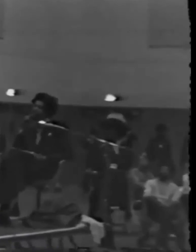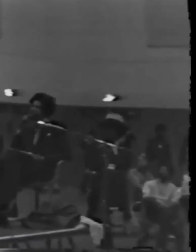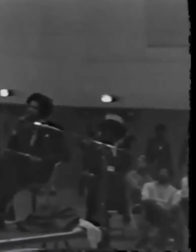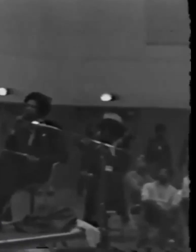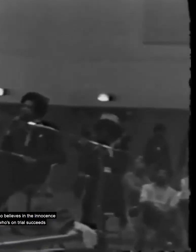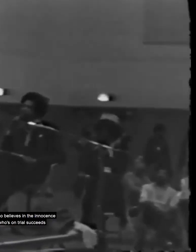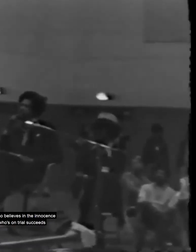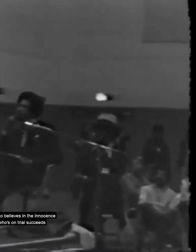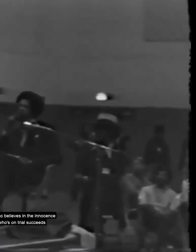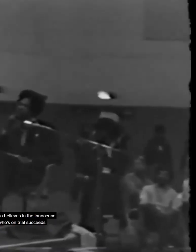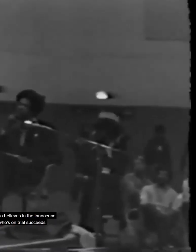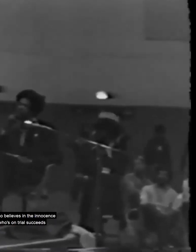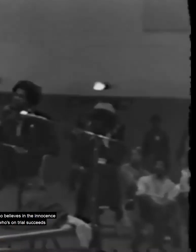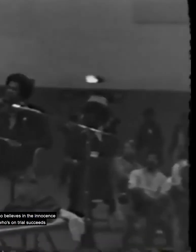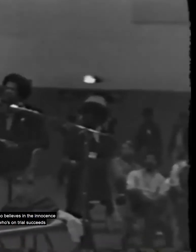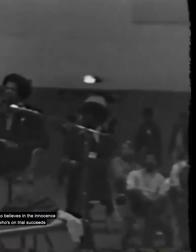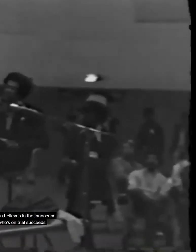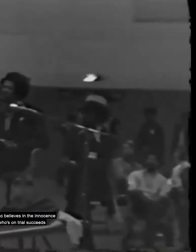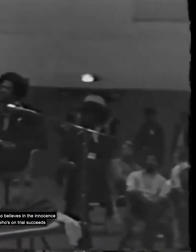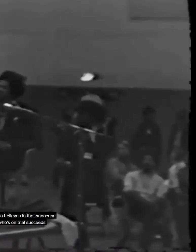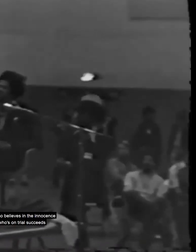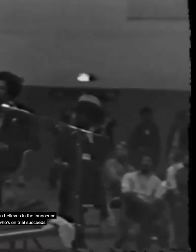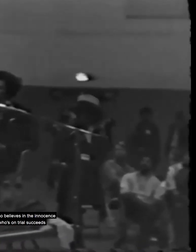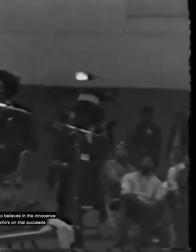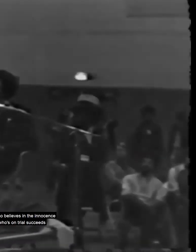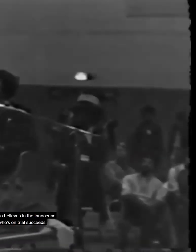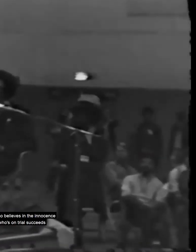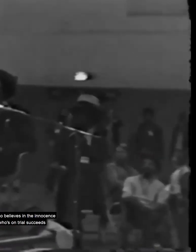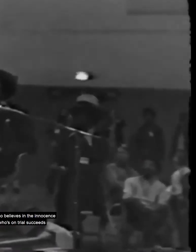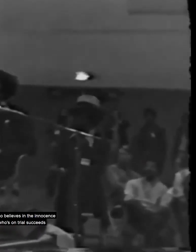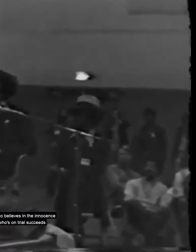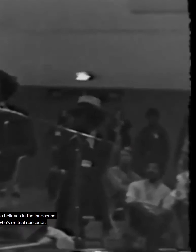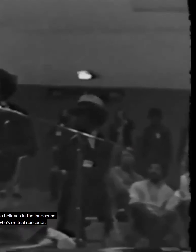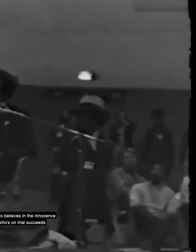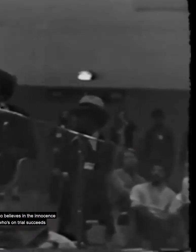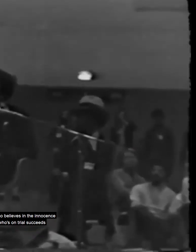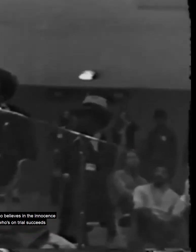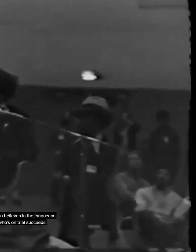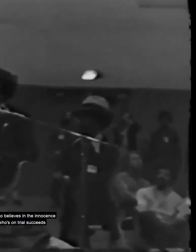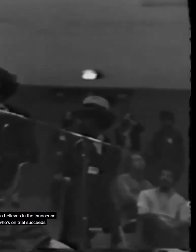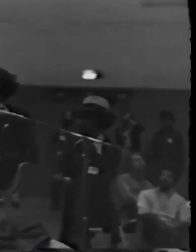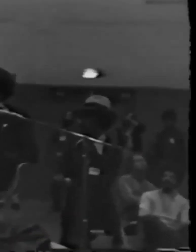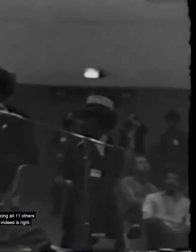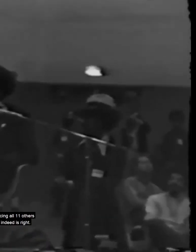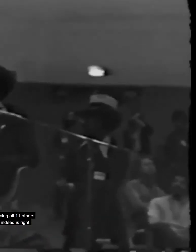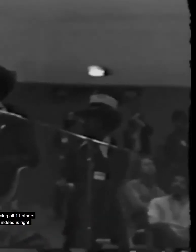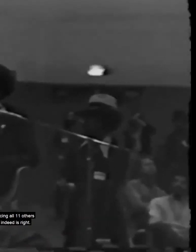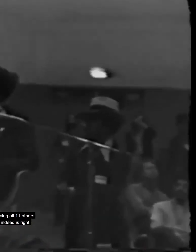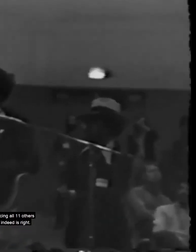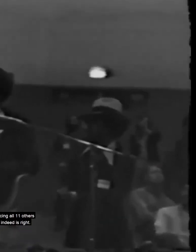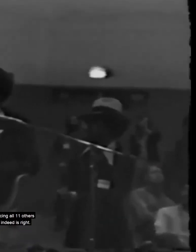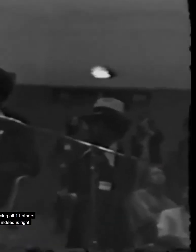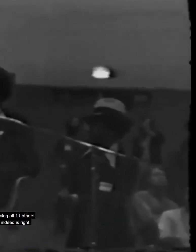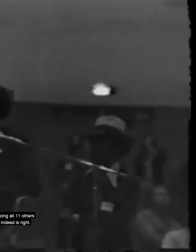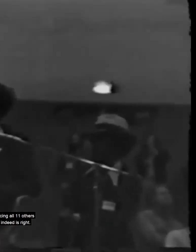Where one man who believes in the innocence of the person who's on trial succeeds in convincing